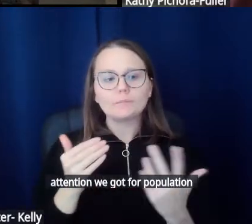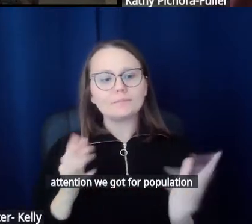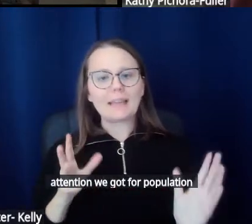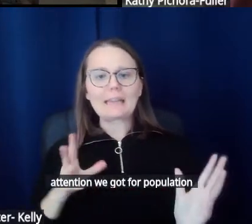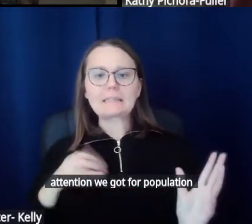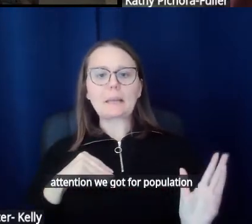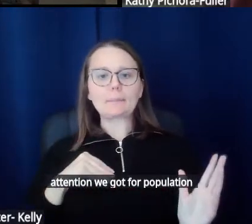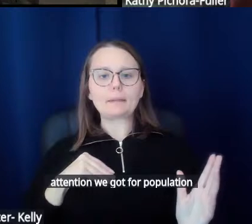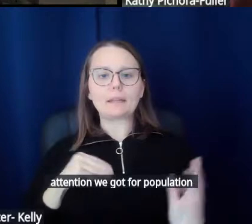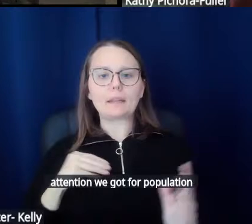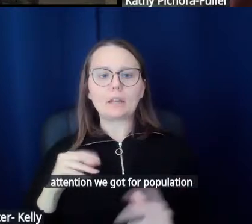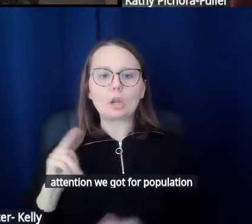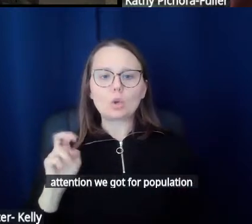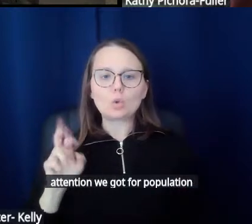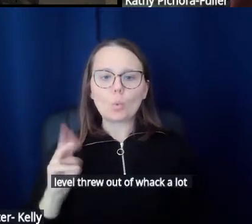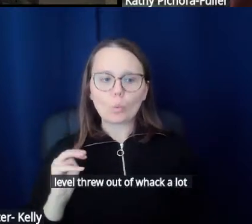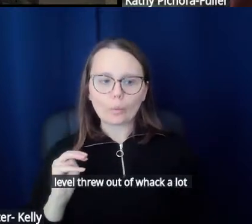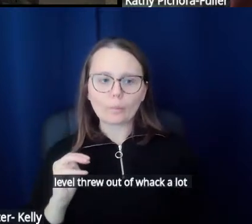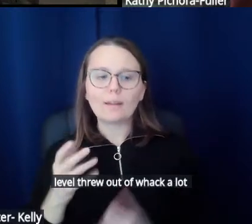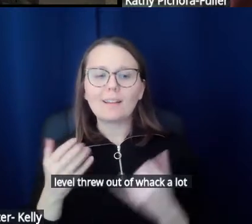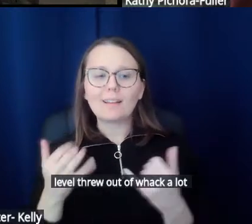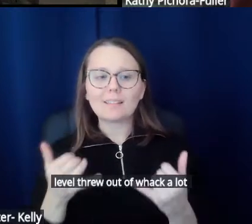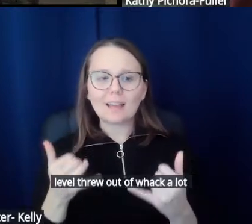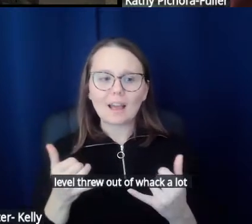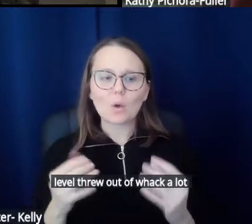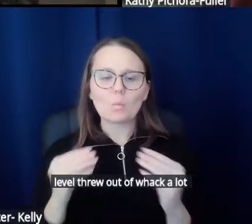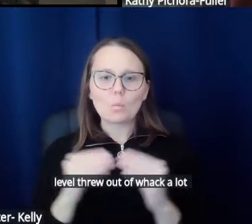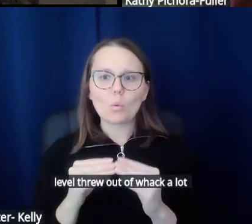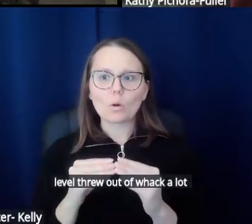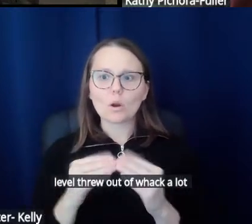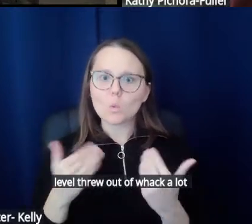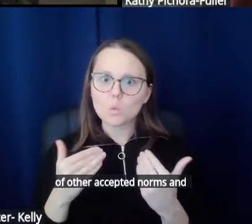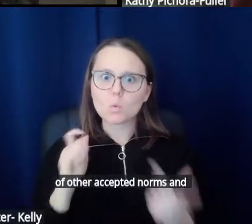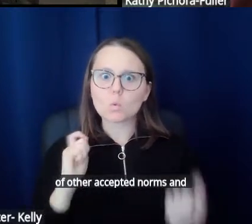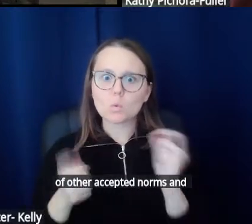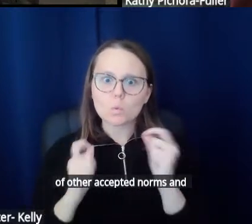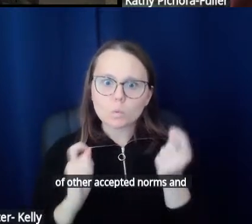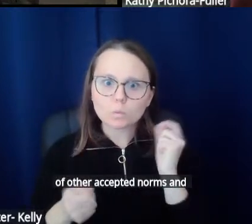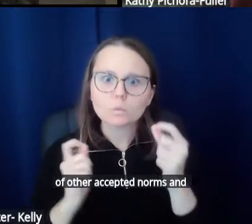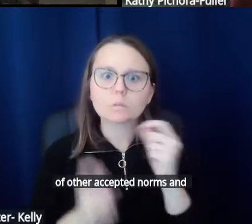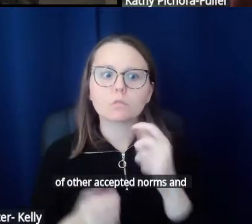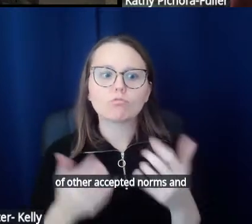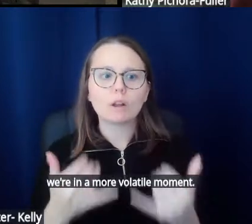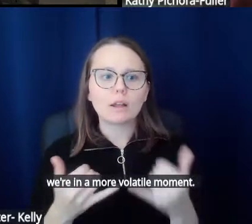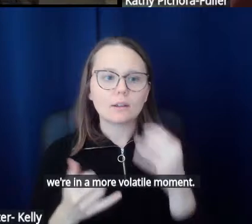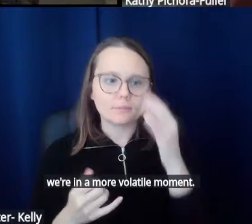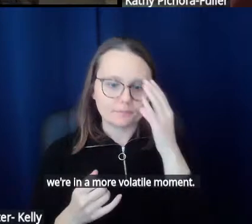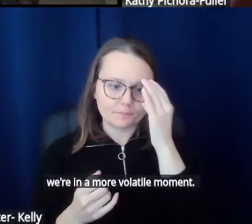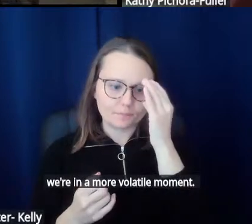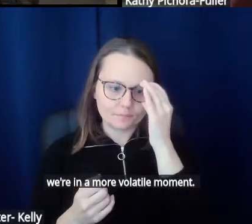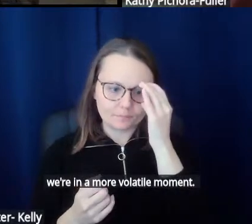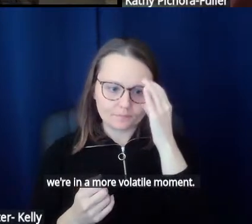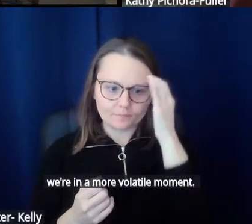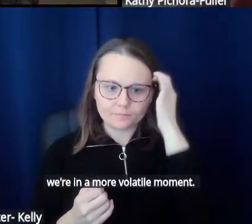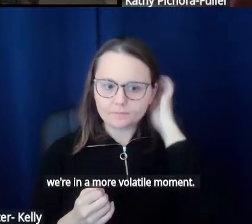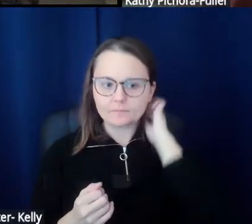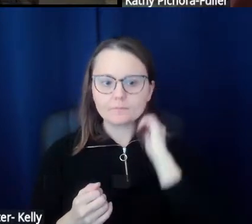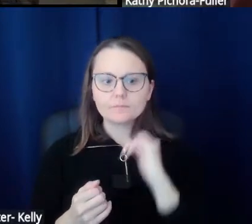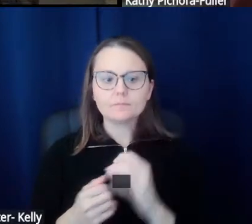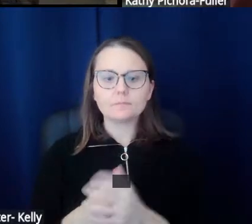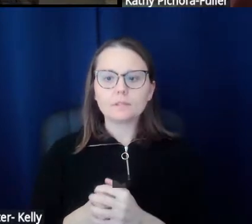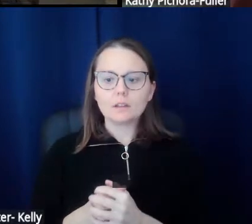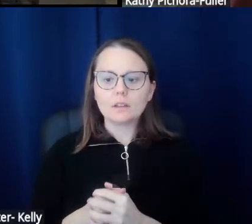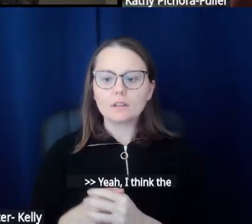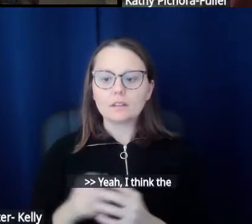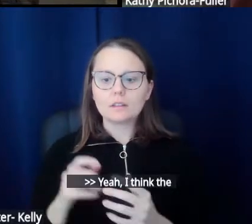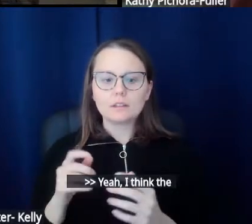norms, and that we're now sort of more in a volatile moment. Yeah, I think the situation is not too terribly